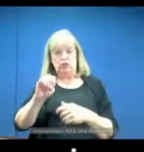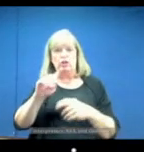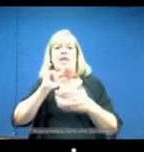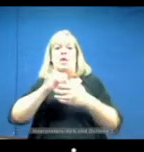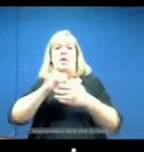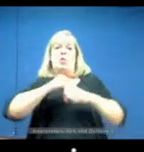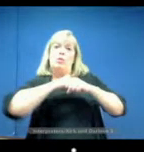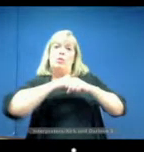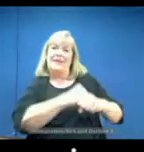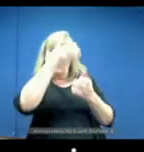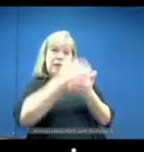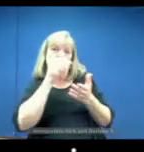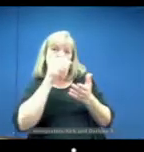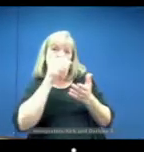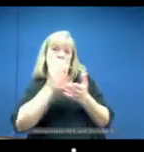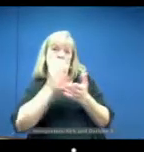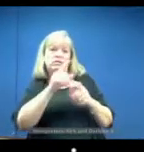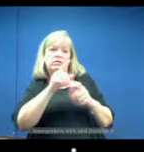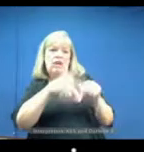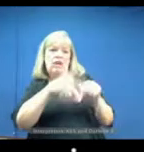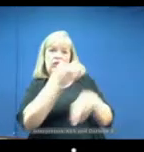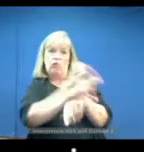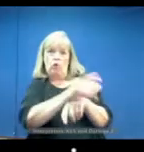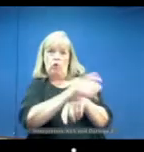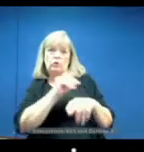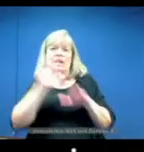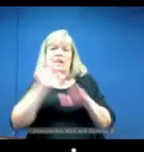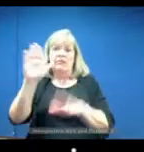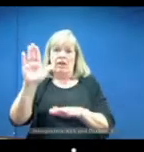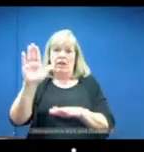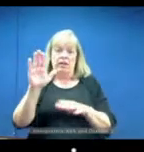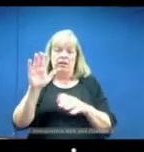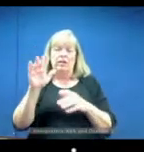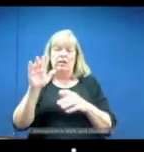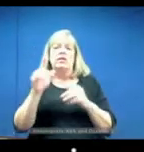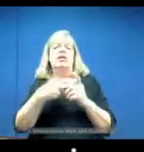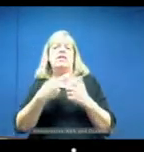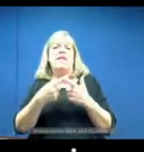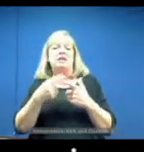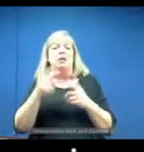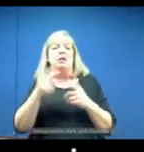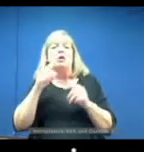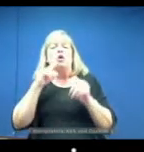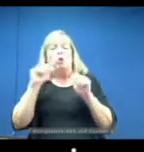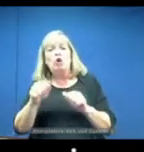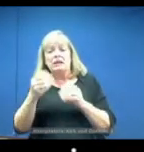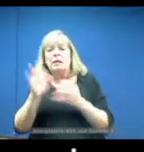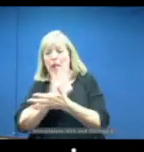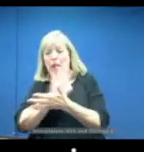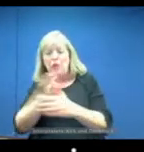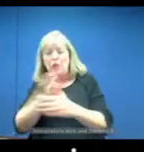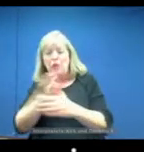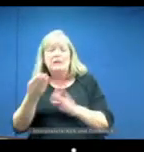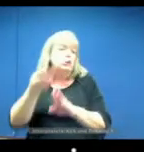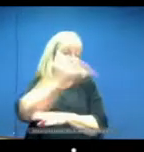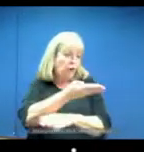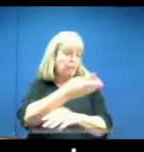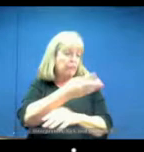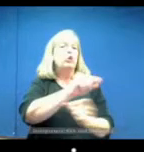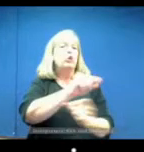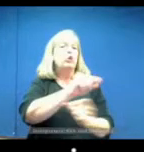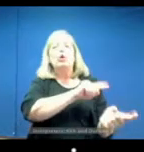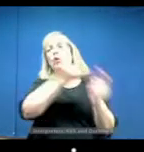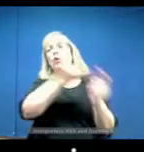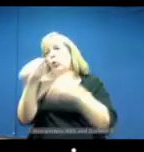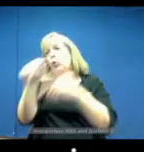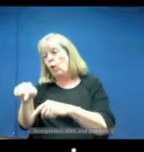testify, then she can be called, she can be subpoenaed, she can be served, she can go, and then she would assert the